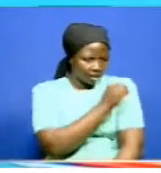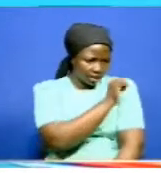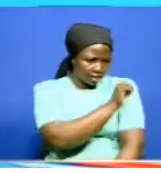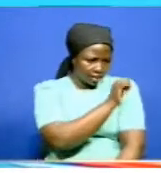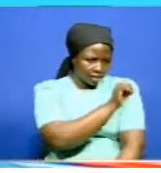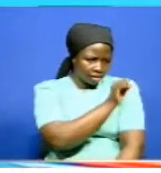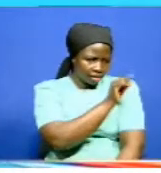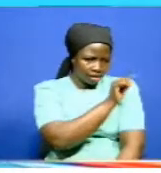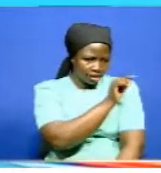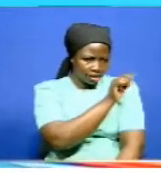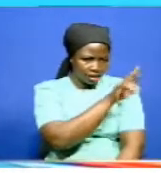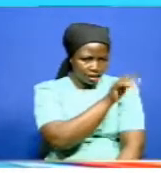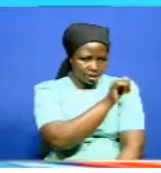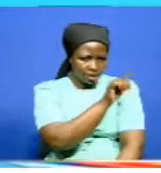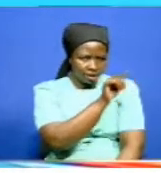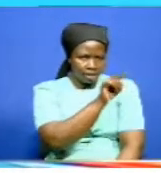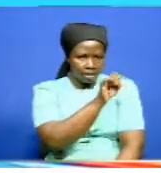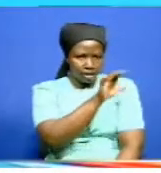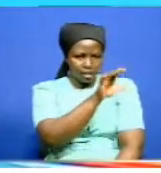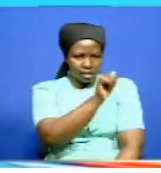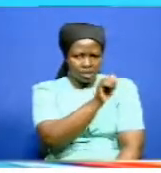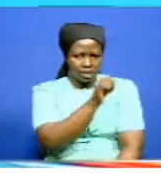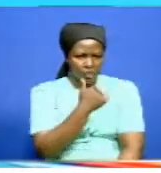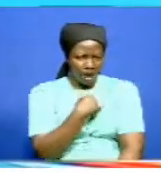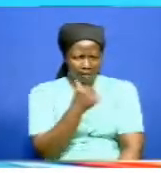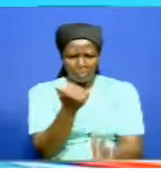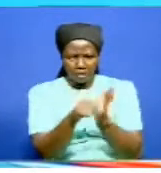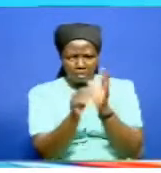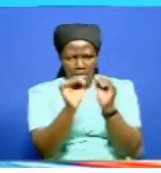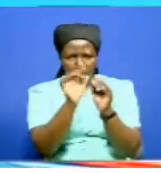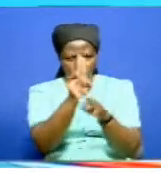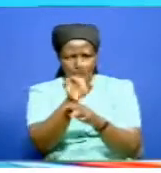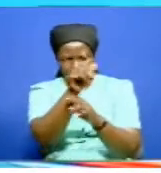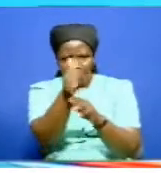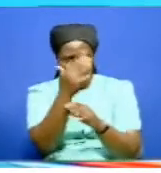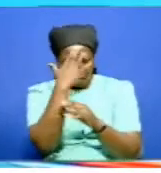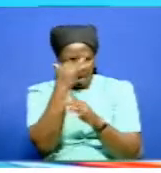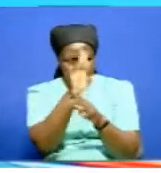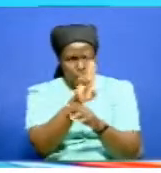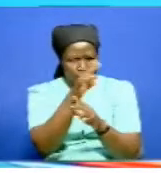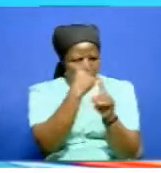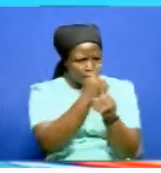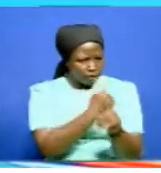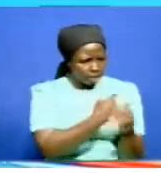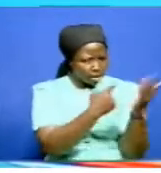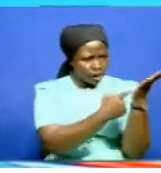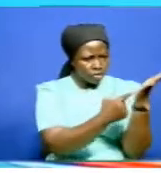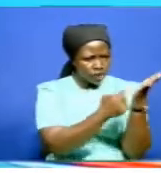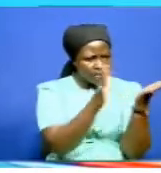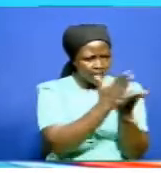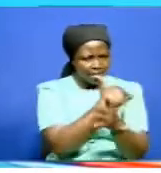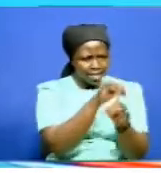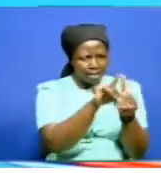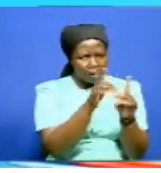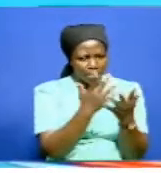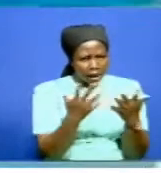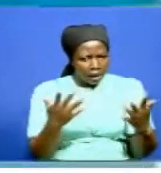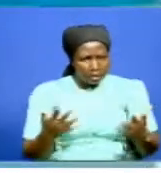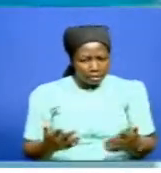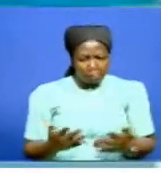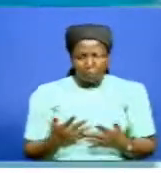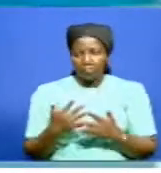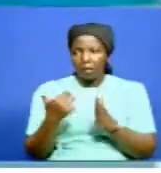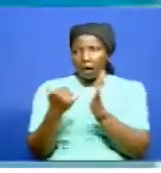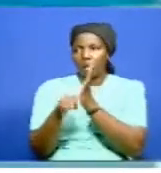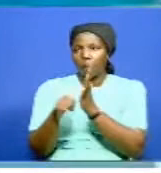AstraZeneca. So there won't be a problem of using another one. Of course, they're using different technologies to fight the same thing. Yes, they shouldn't be a